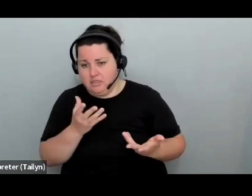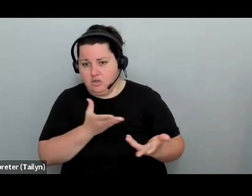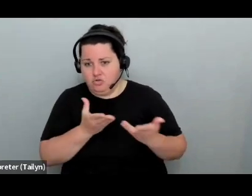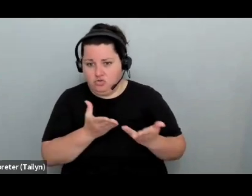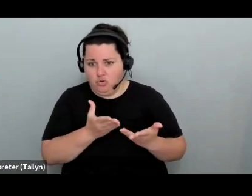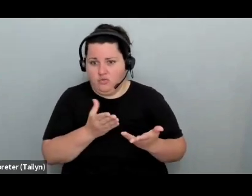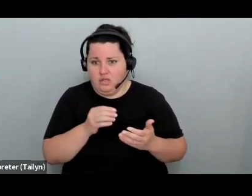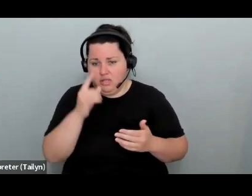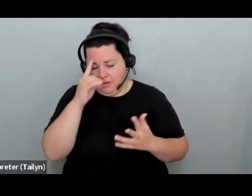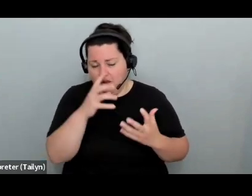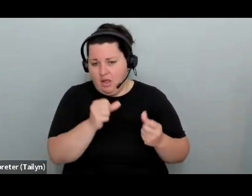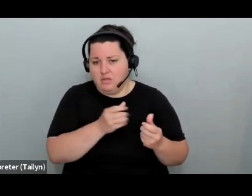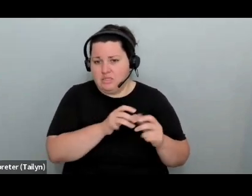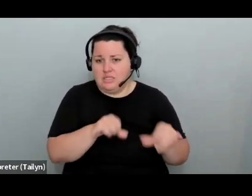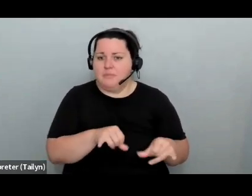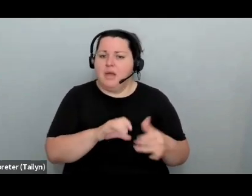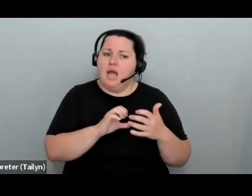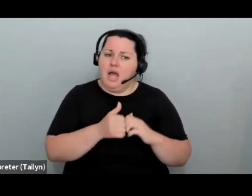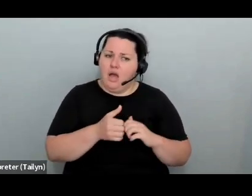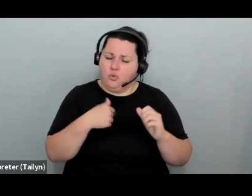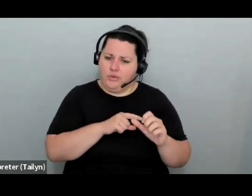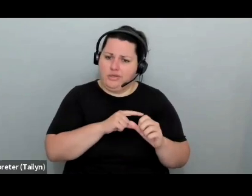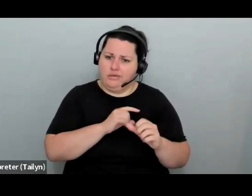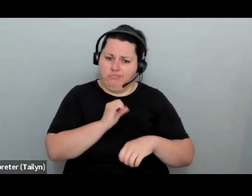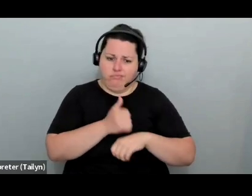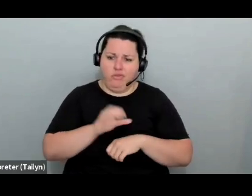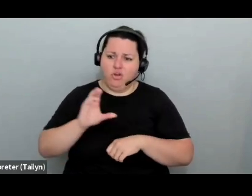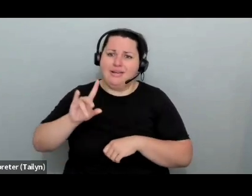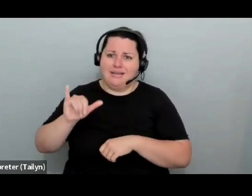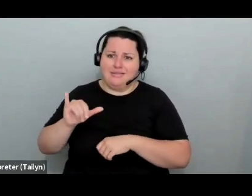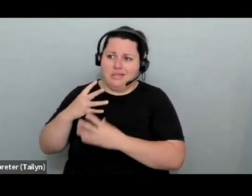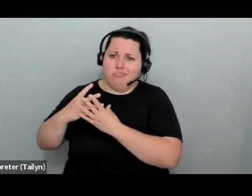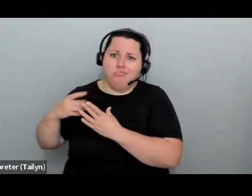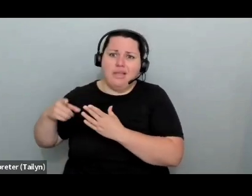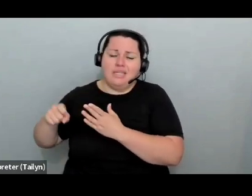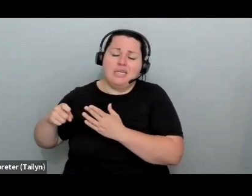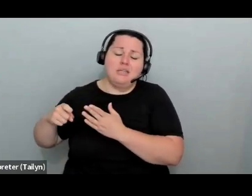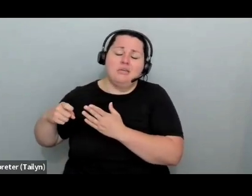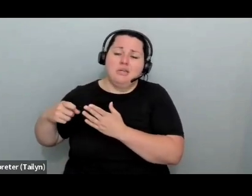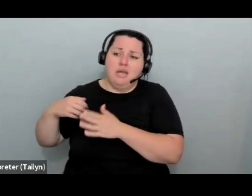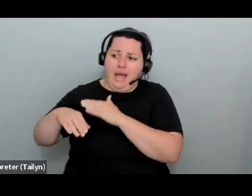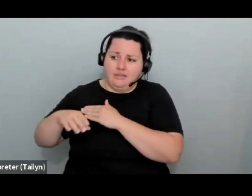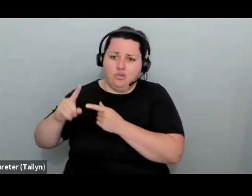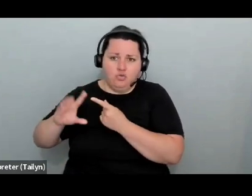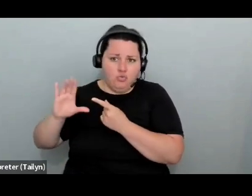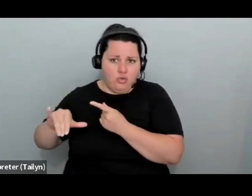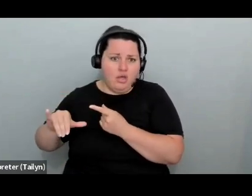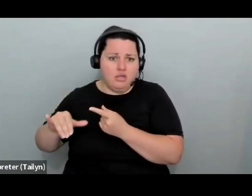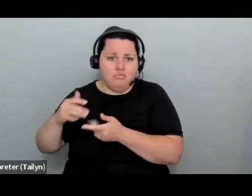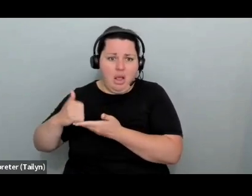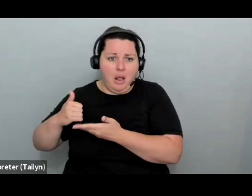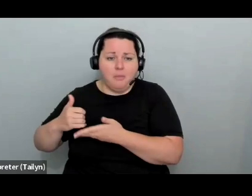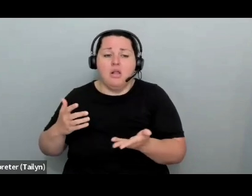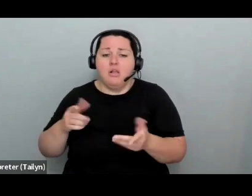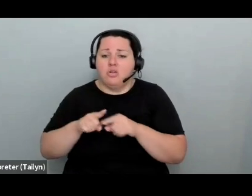health system? How do we create pathway to kids that are in custody that need access to behavioral health challenges, or also who need access to a